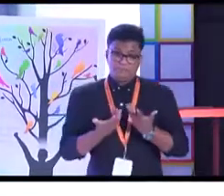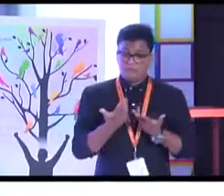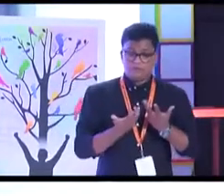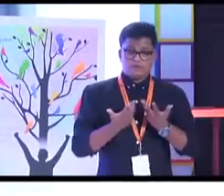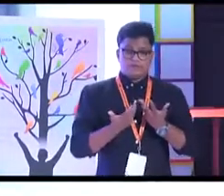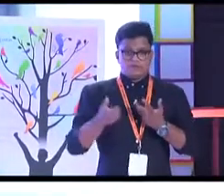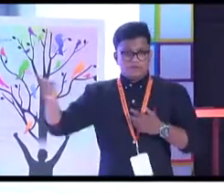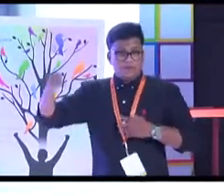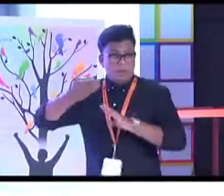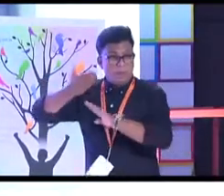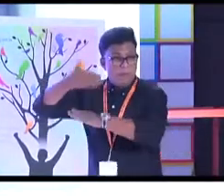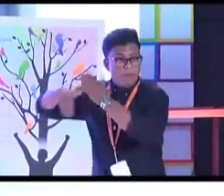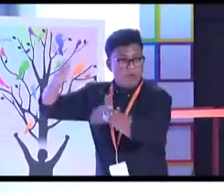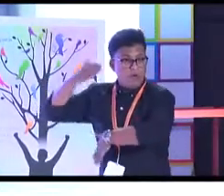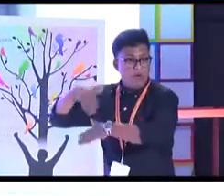I was a dancer.